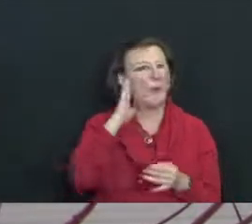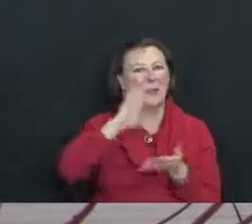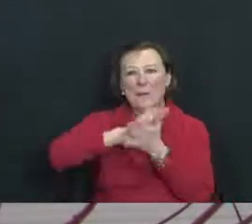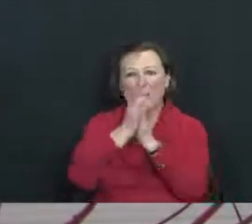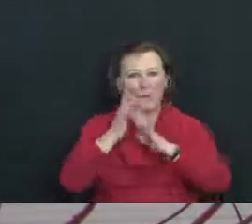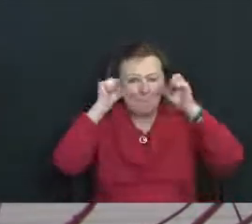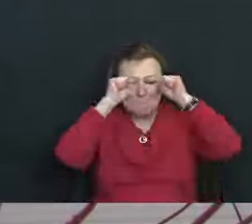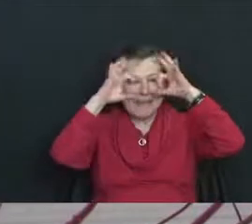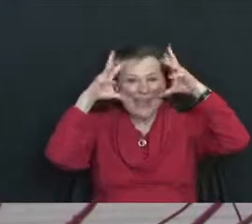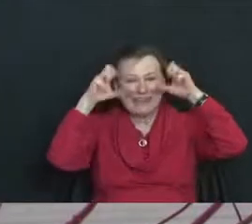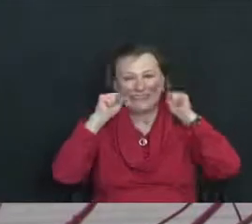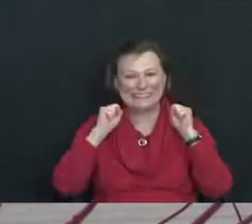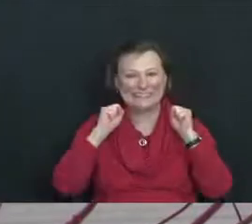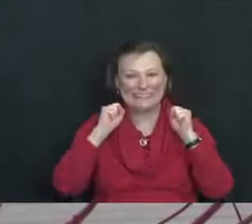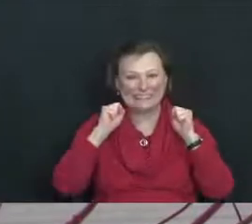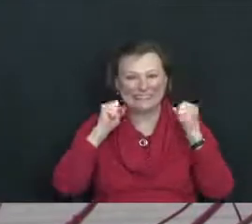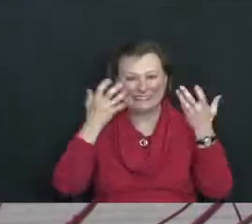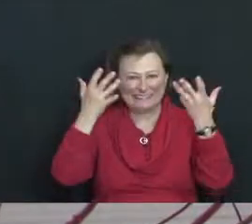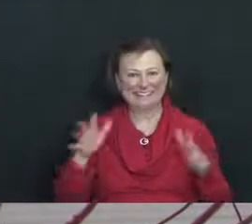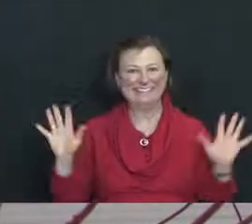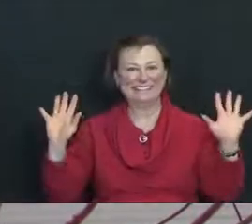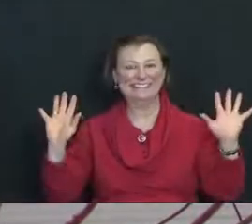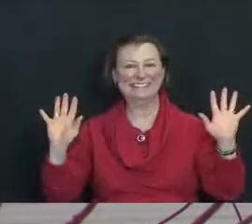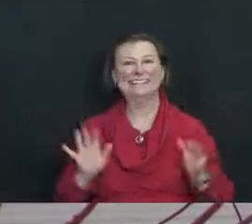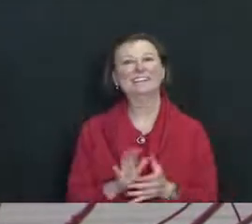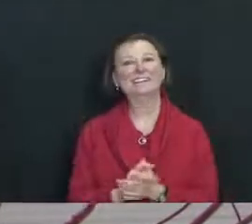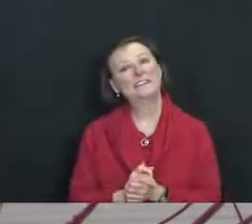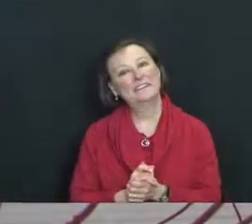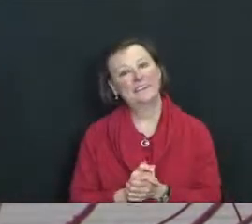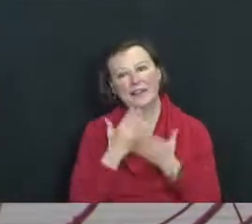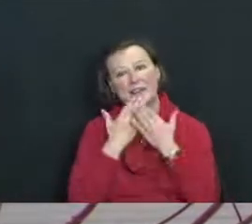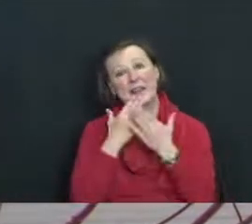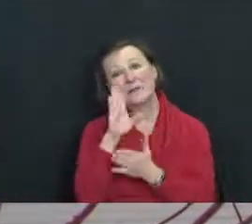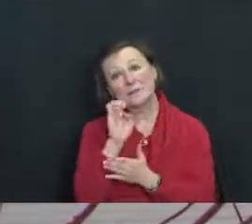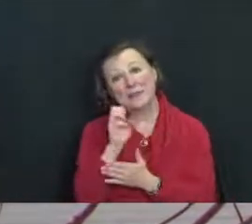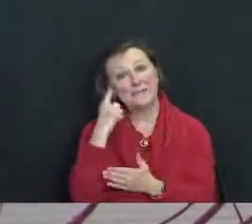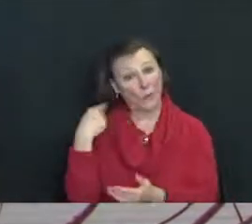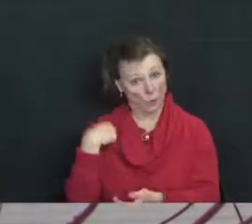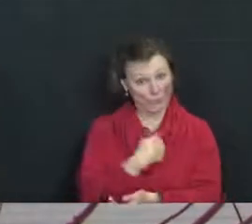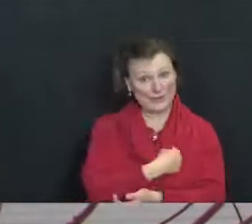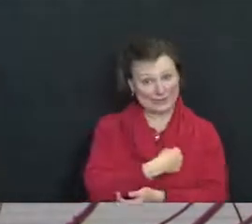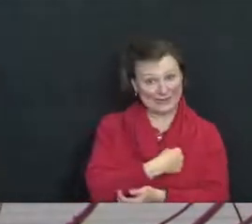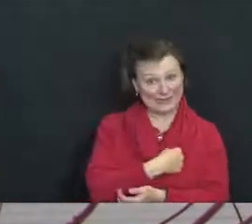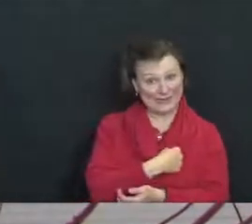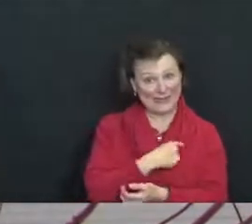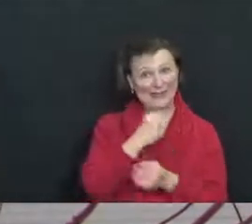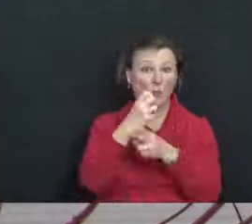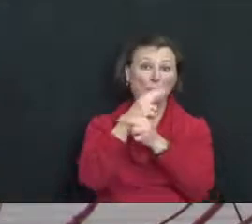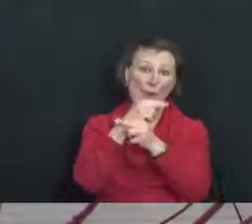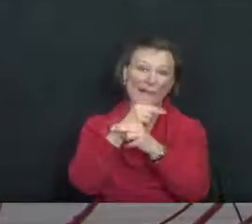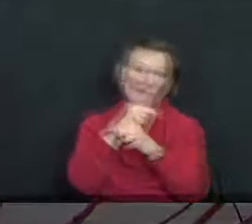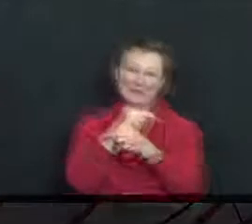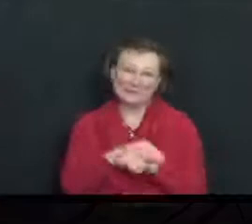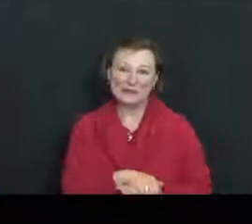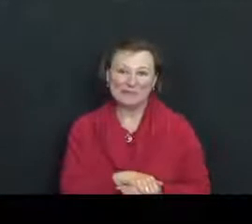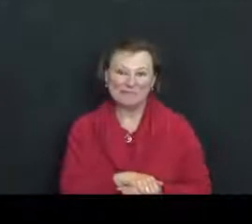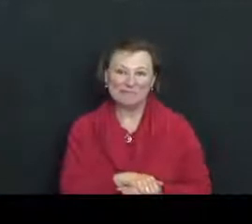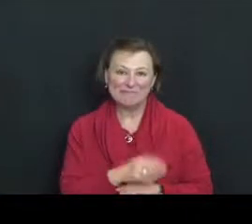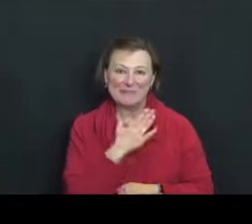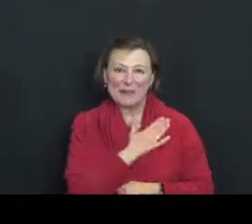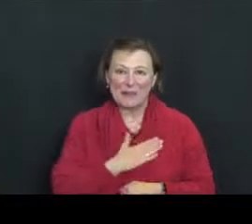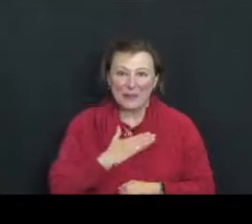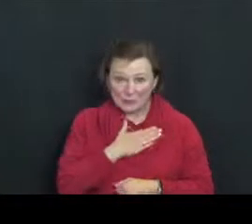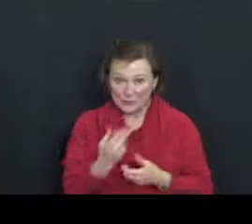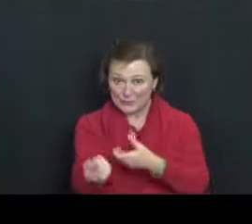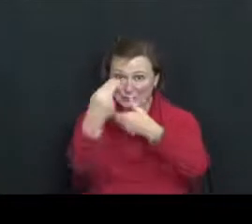amazing." The end. Thanks be for we, the rabbits. Please do